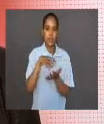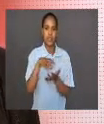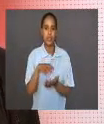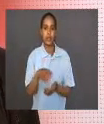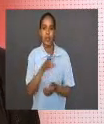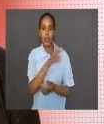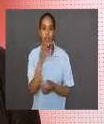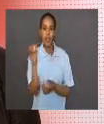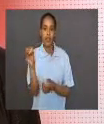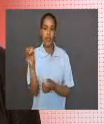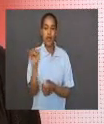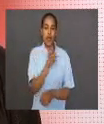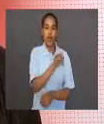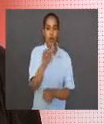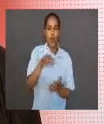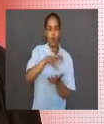and